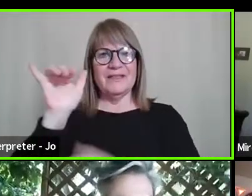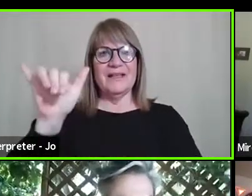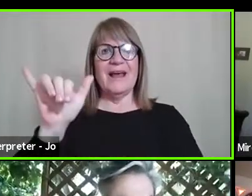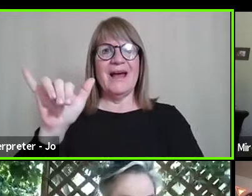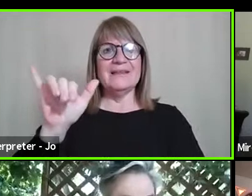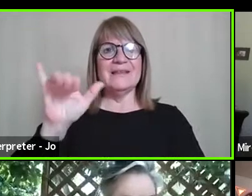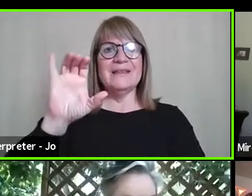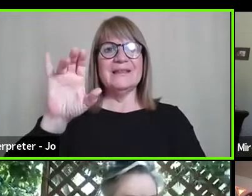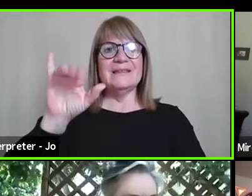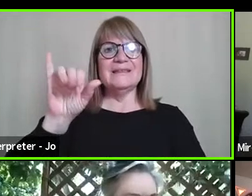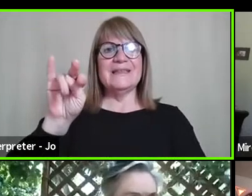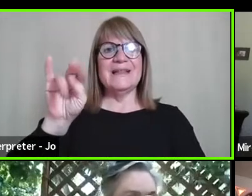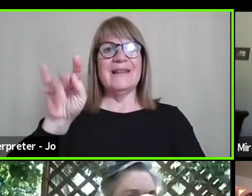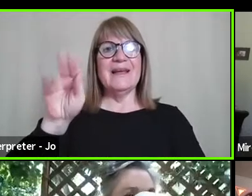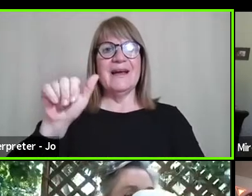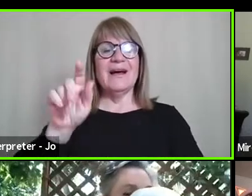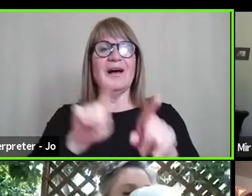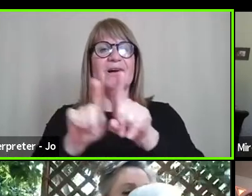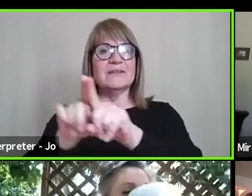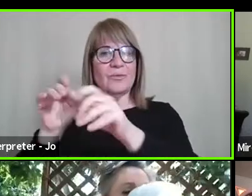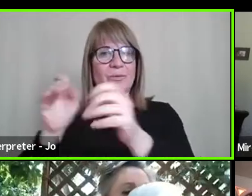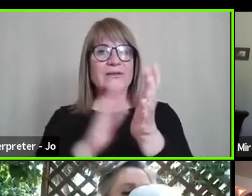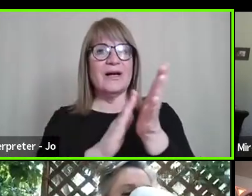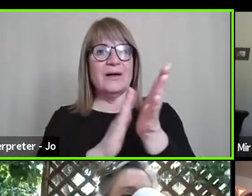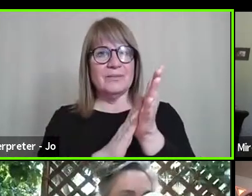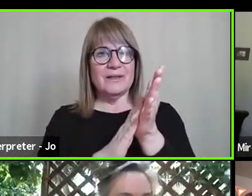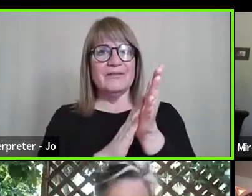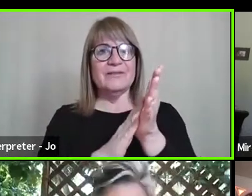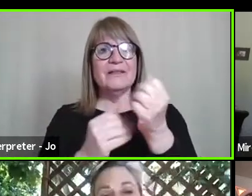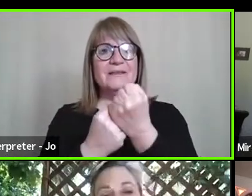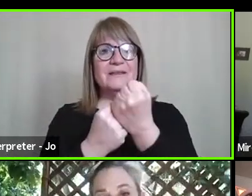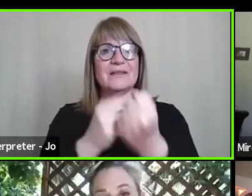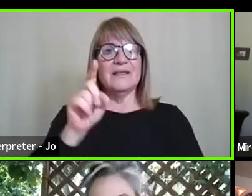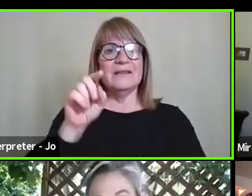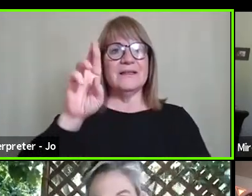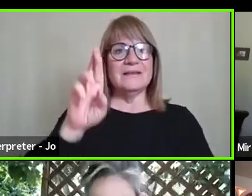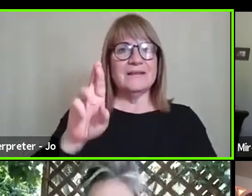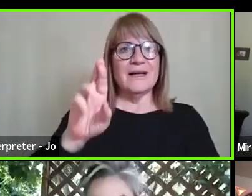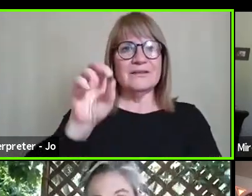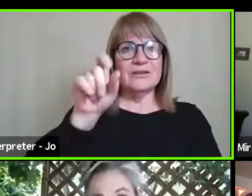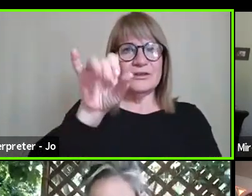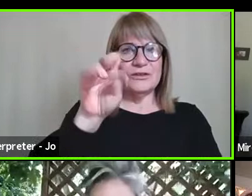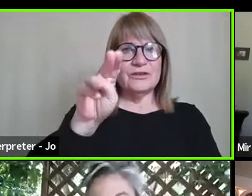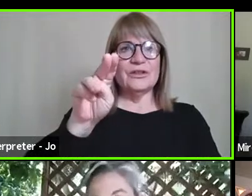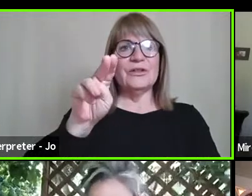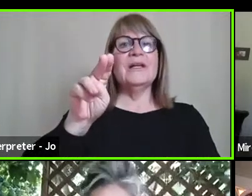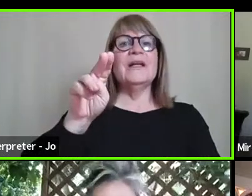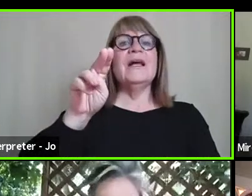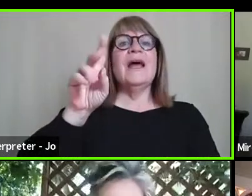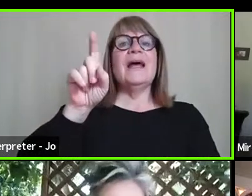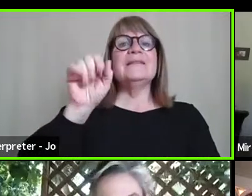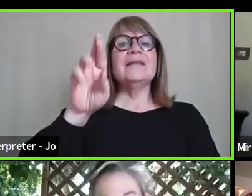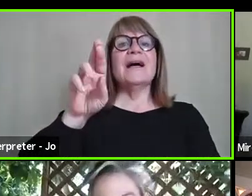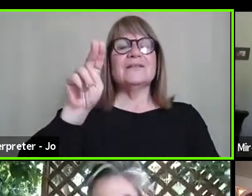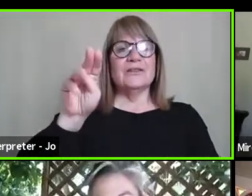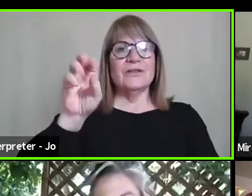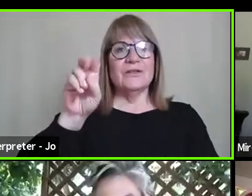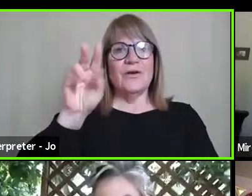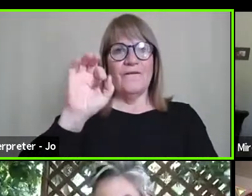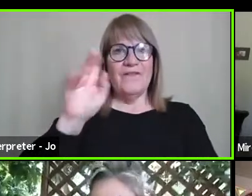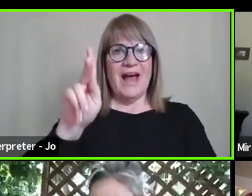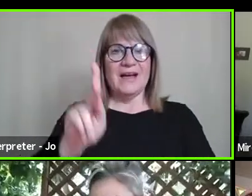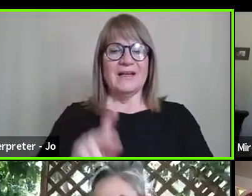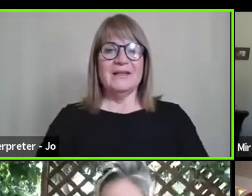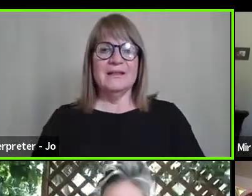the incredible support from dr alexandra mina stern and dr nicole novak that have been